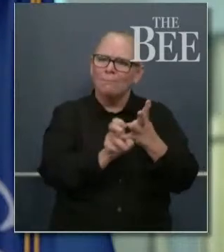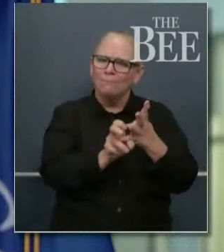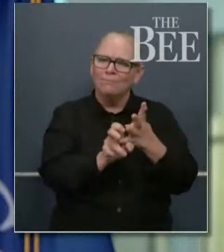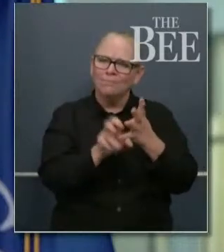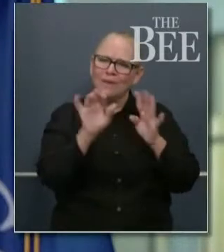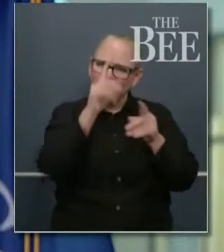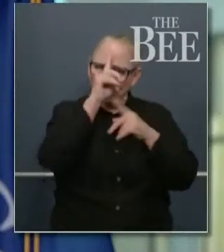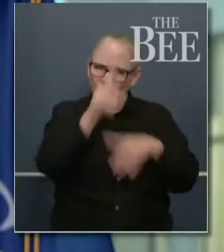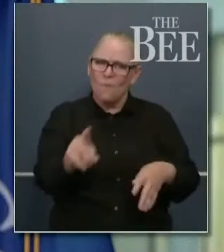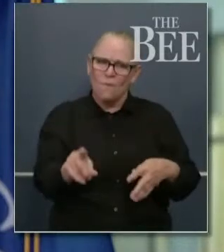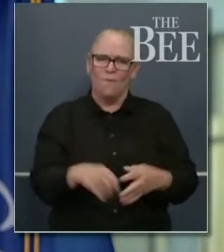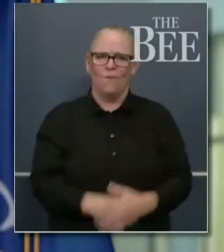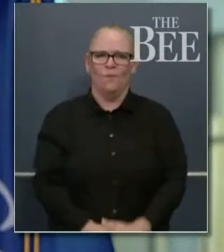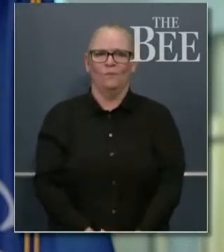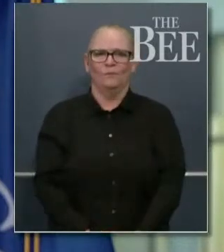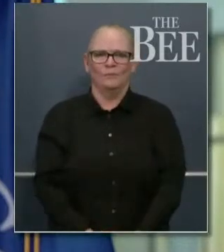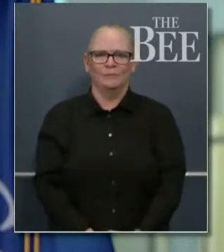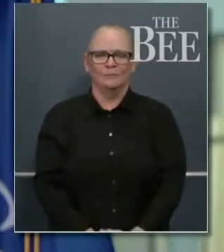Chronicle.